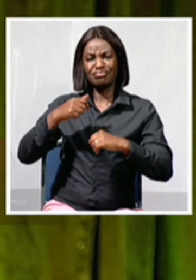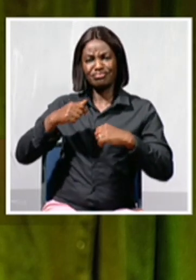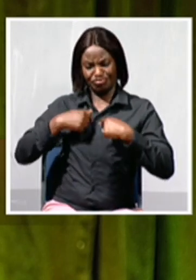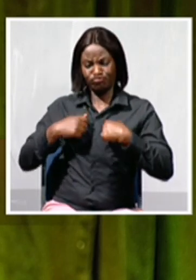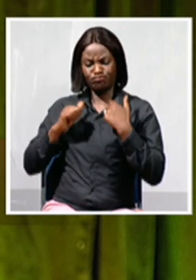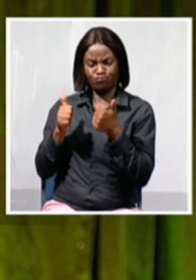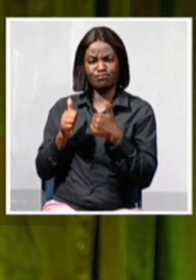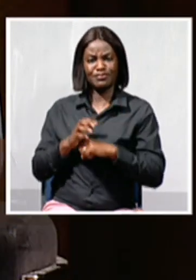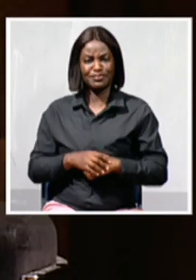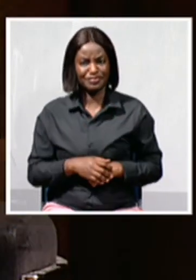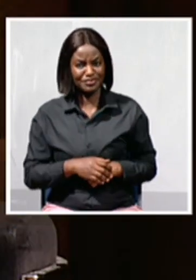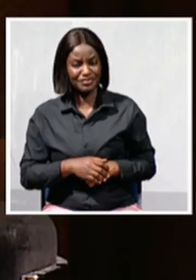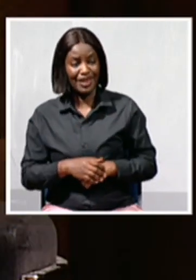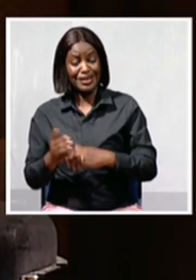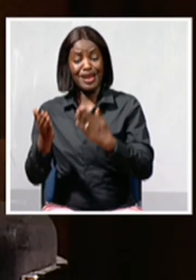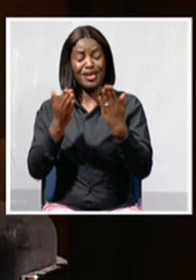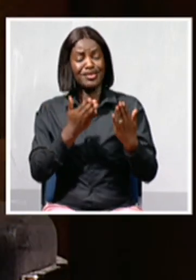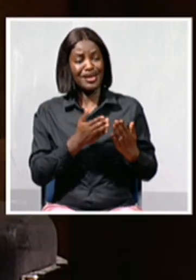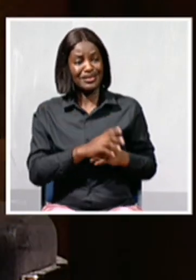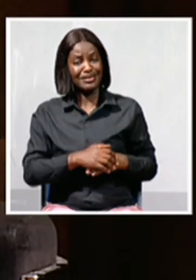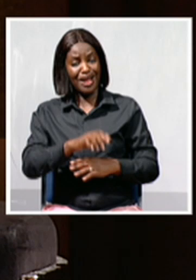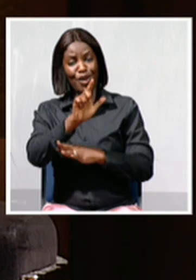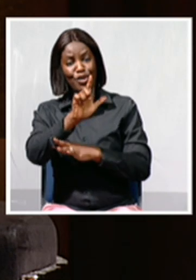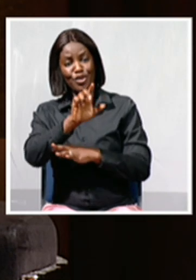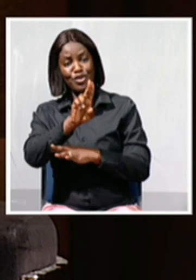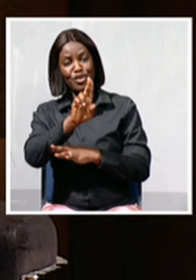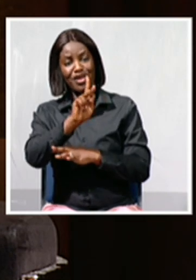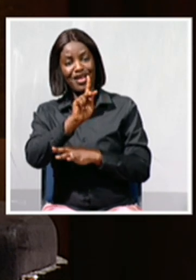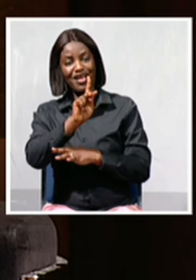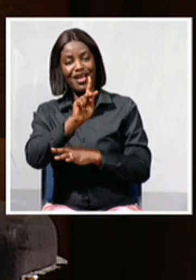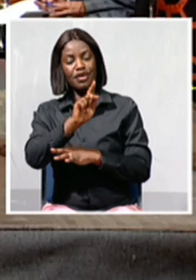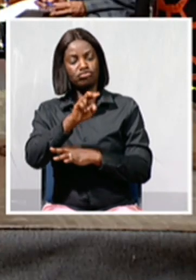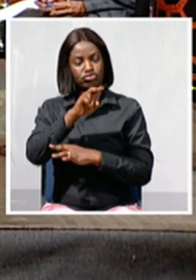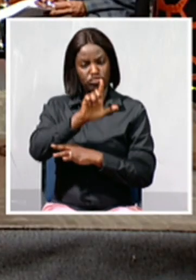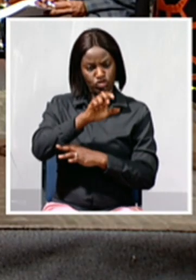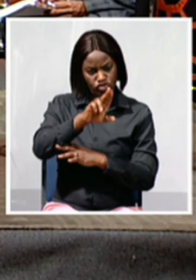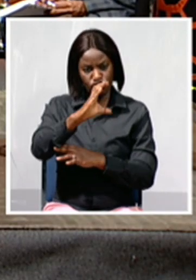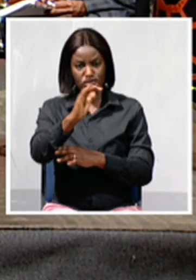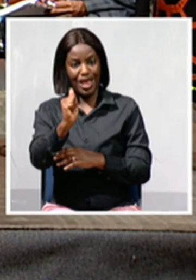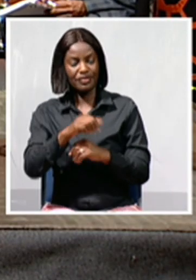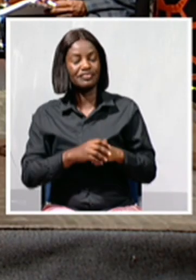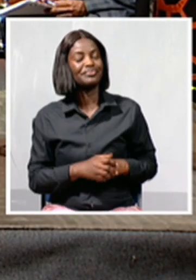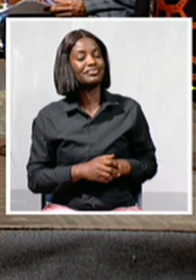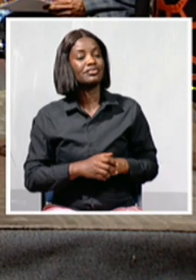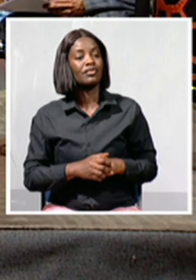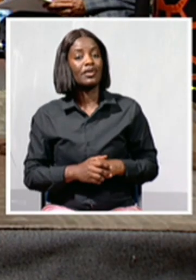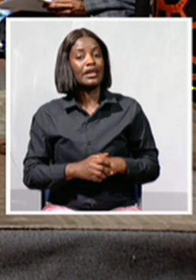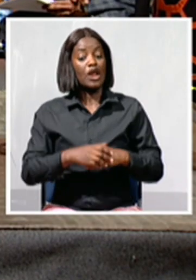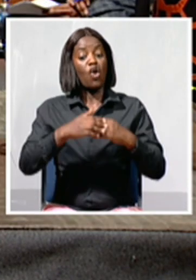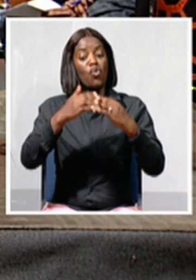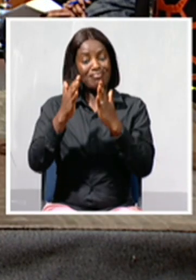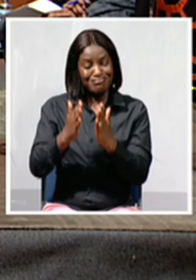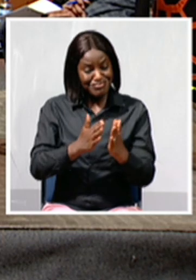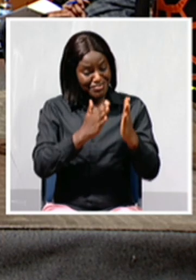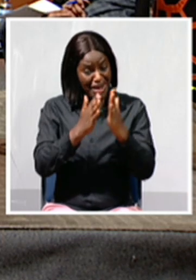thank you. Mrs. Luka, let's get into it. A lot has happened. A lot is scheduled to happen as we prepare for Wednesday, the